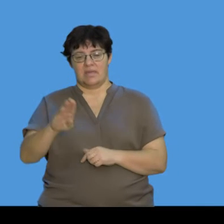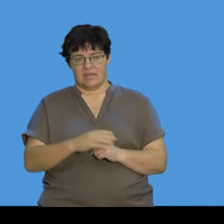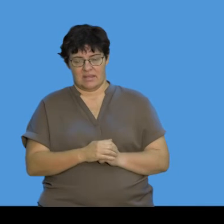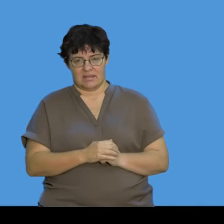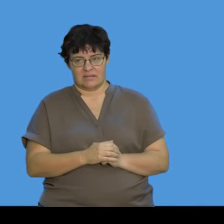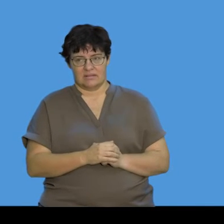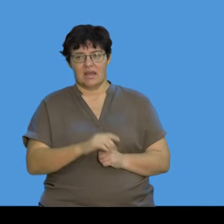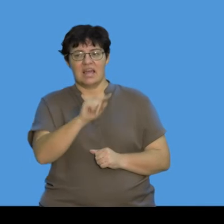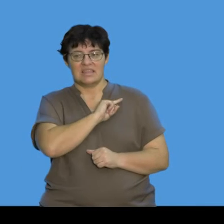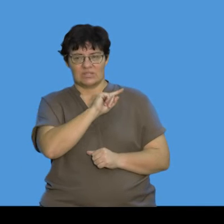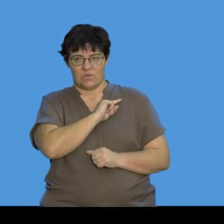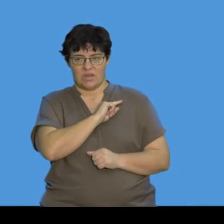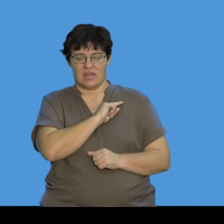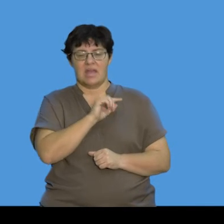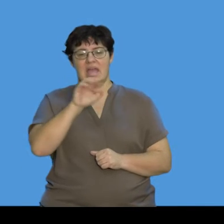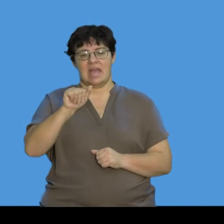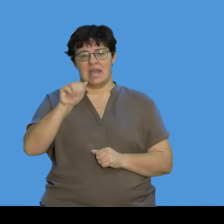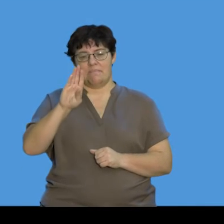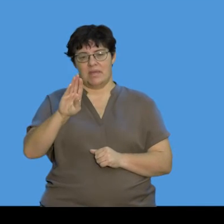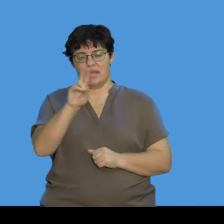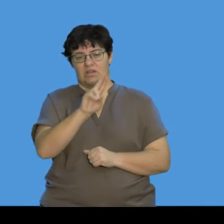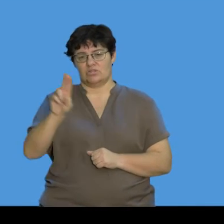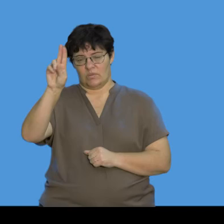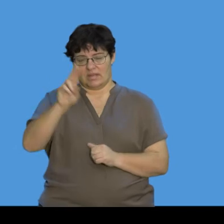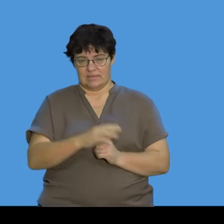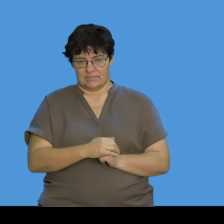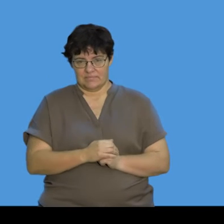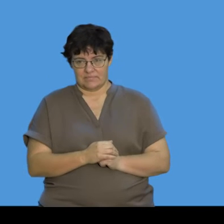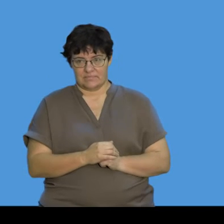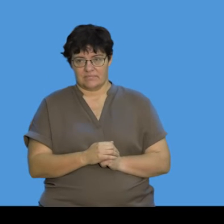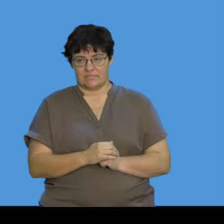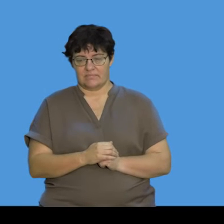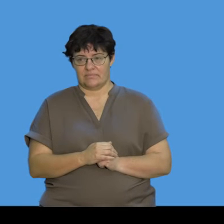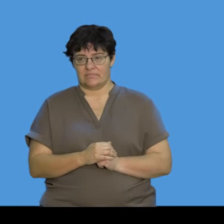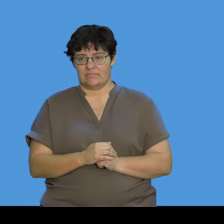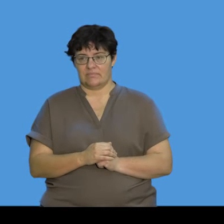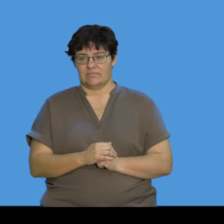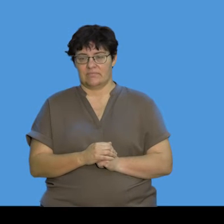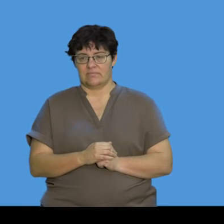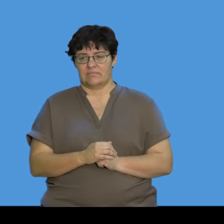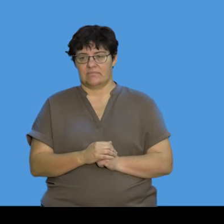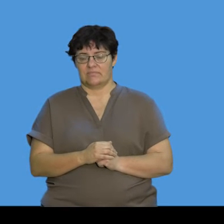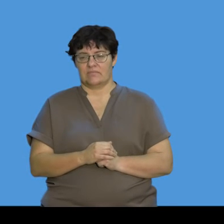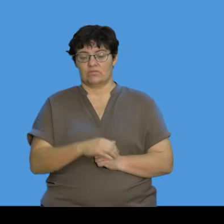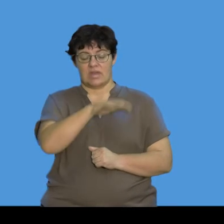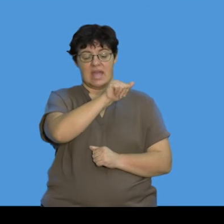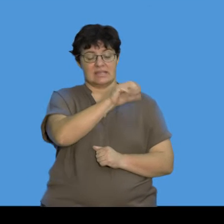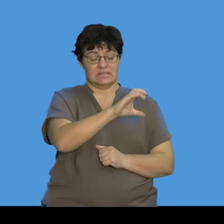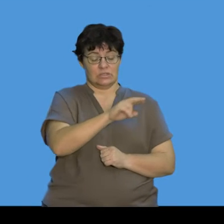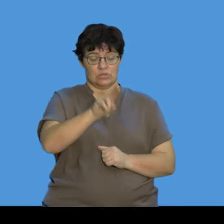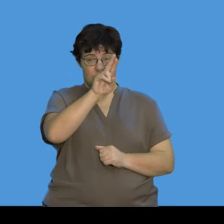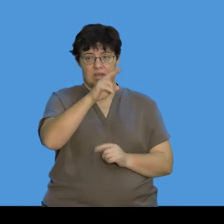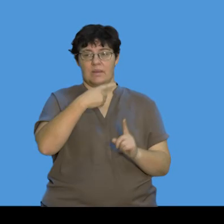AB, and it will therefore give me AB squared. So this will be